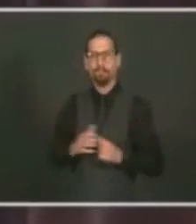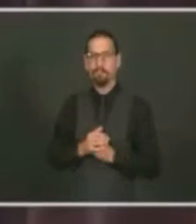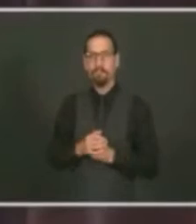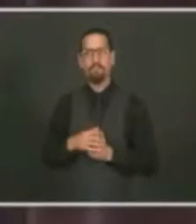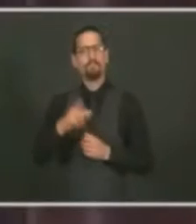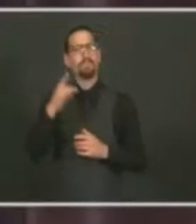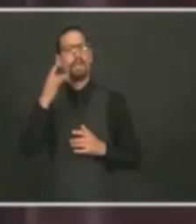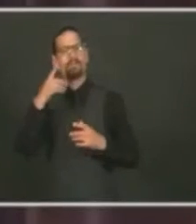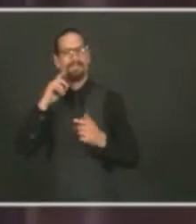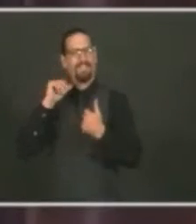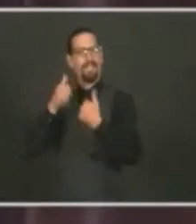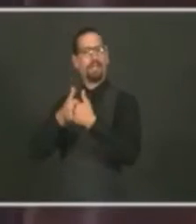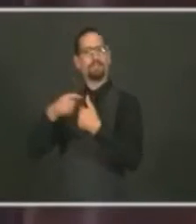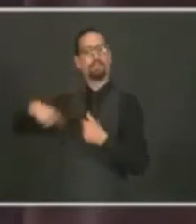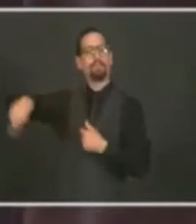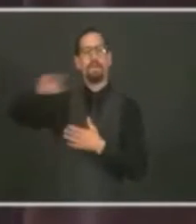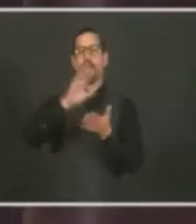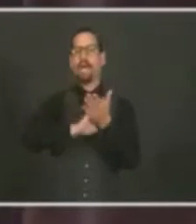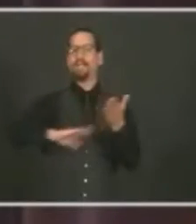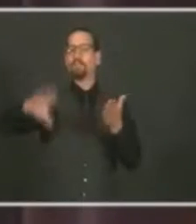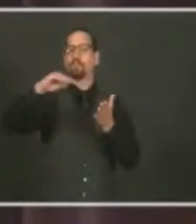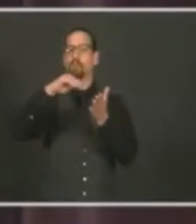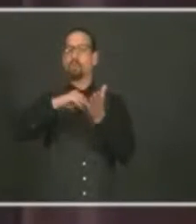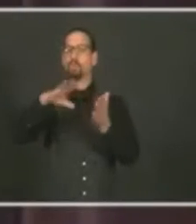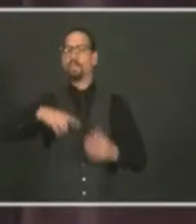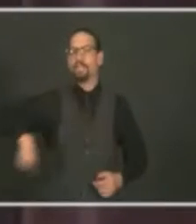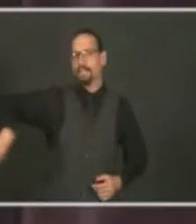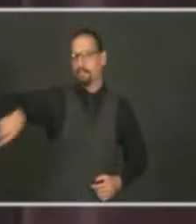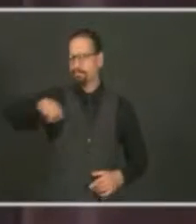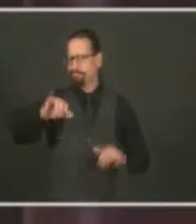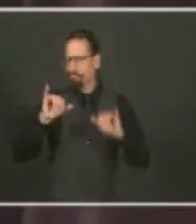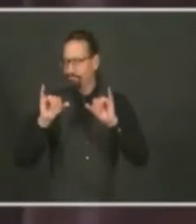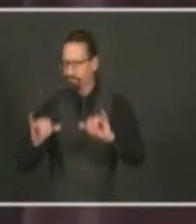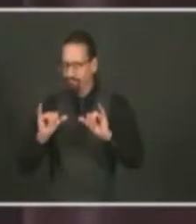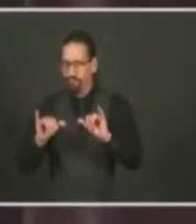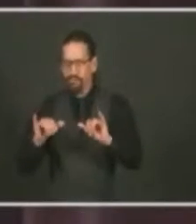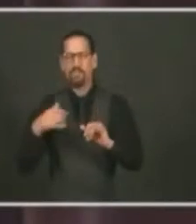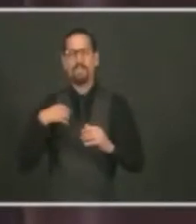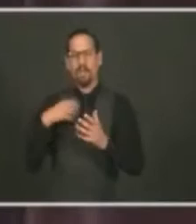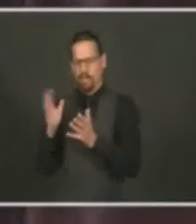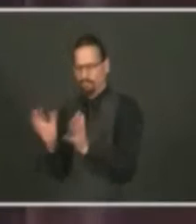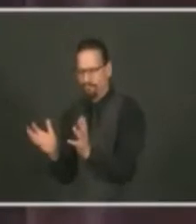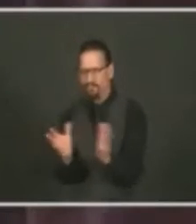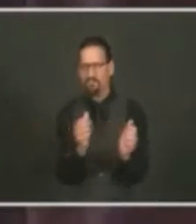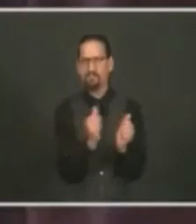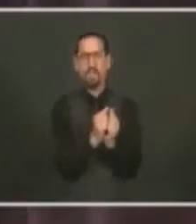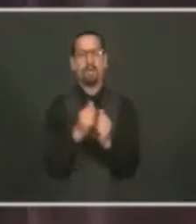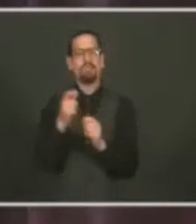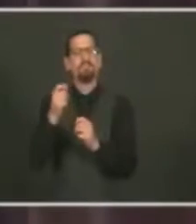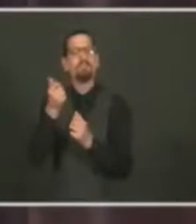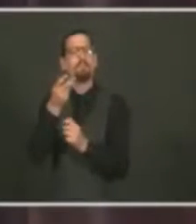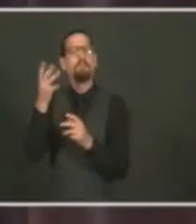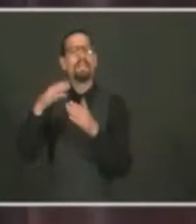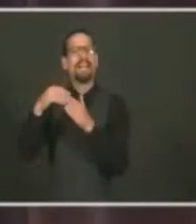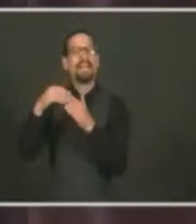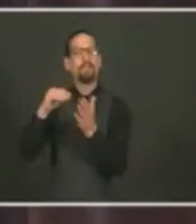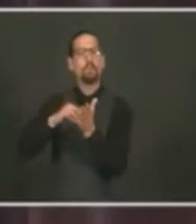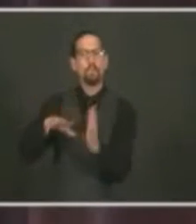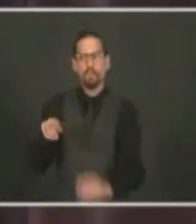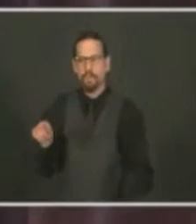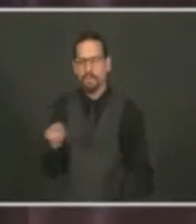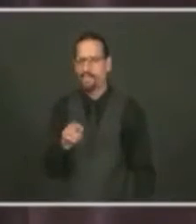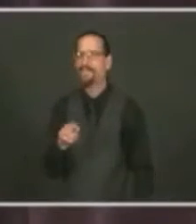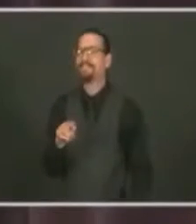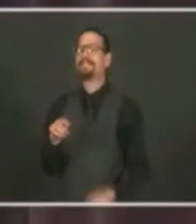and we know this because we do the case investigation talking to them, is they're just mingling with too